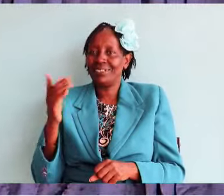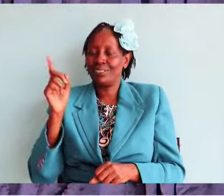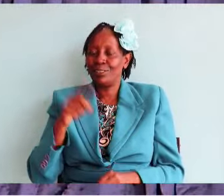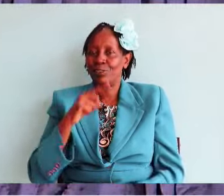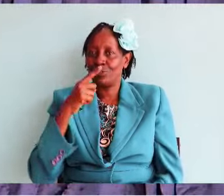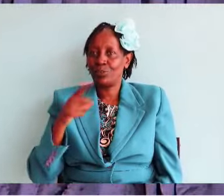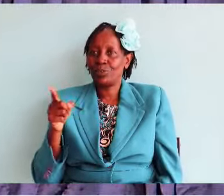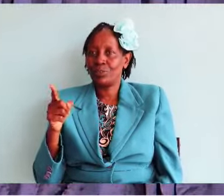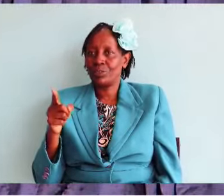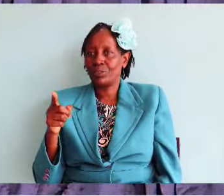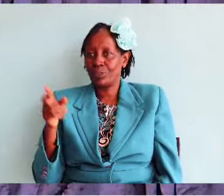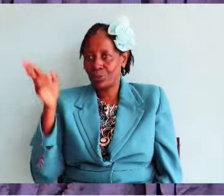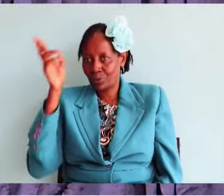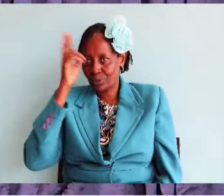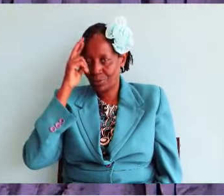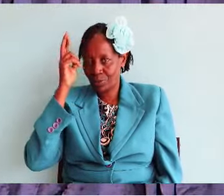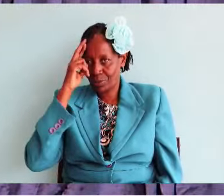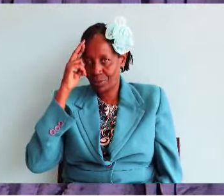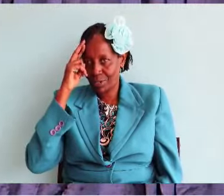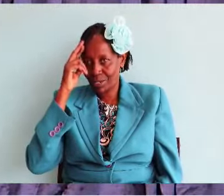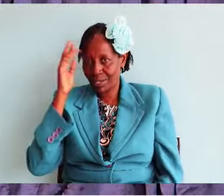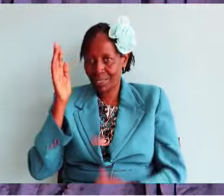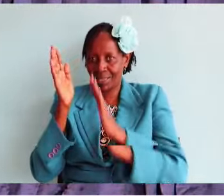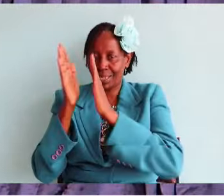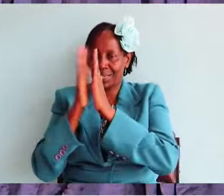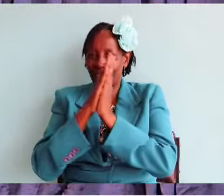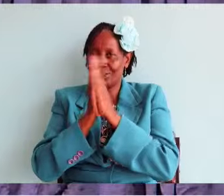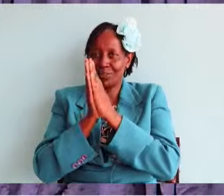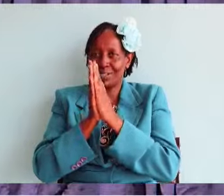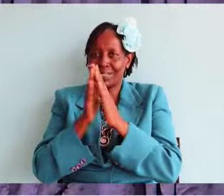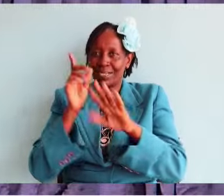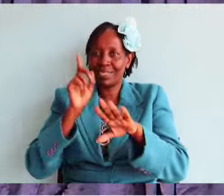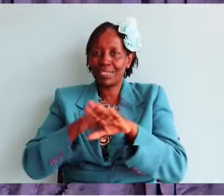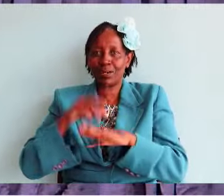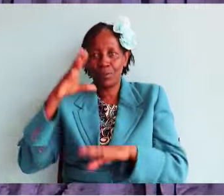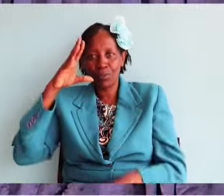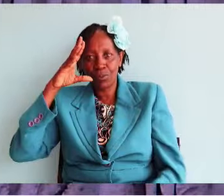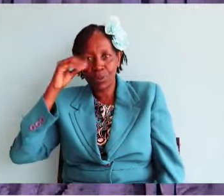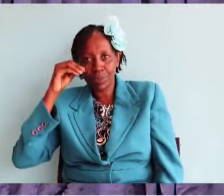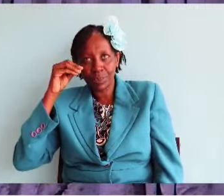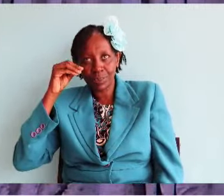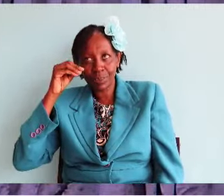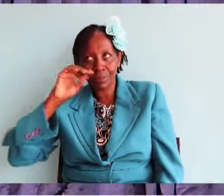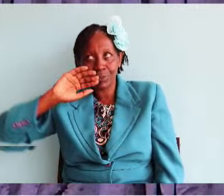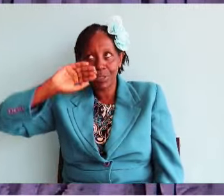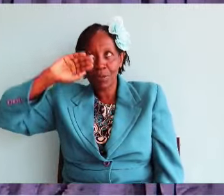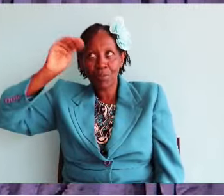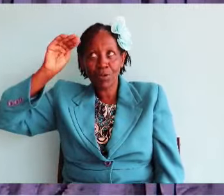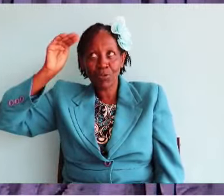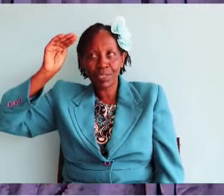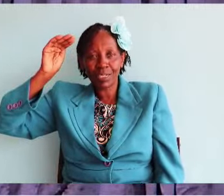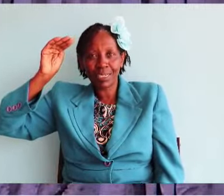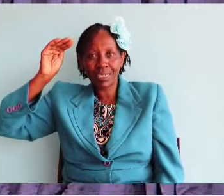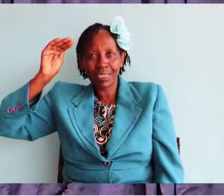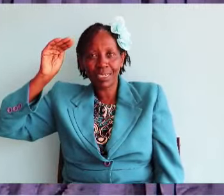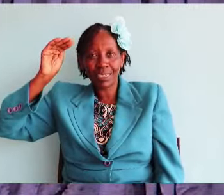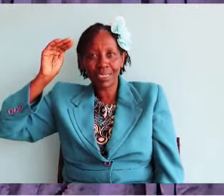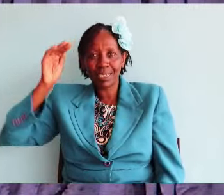Do you remember that story? When Moses went up to the mountain, he delayed